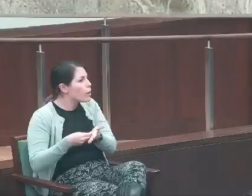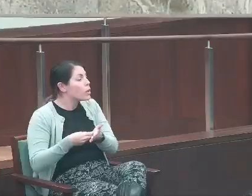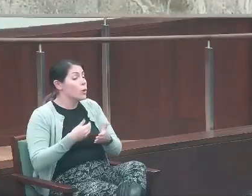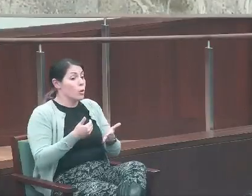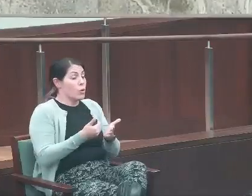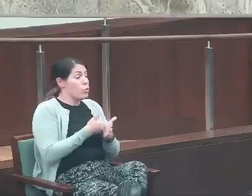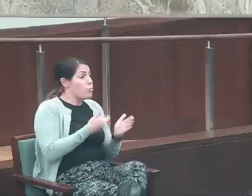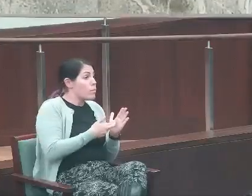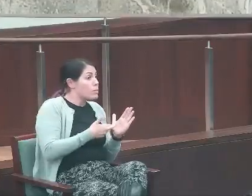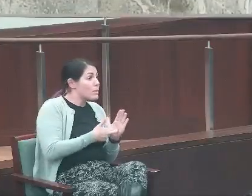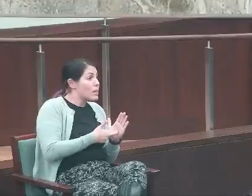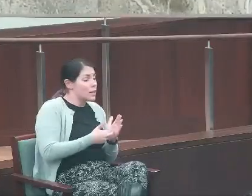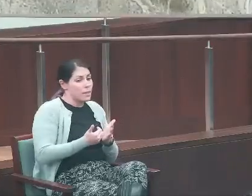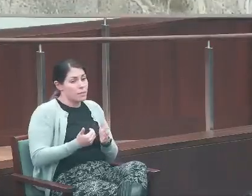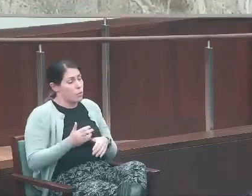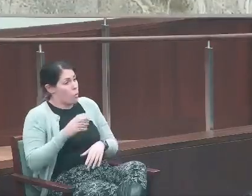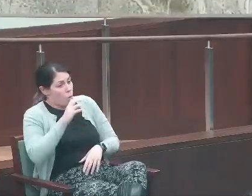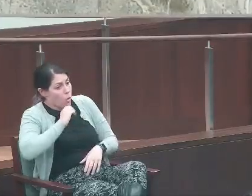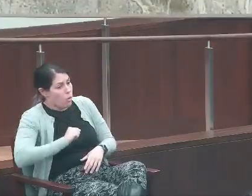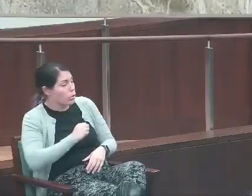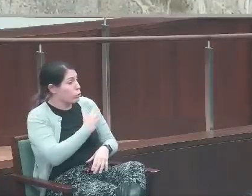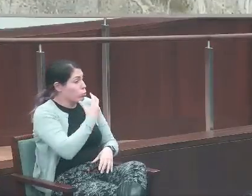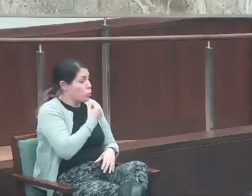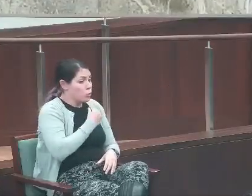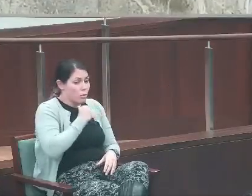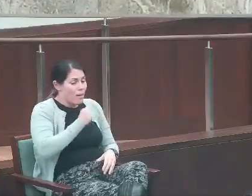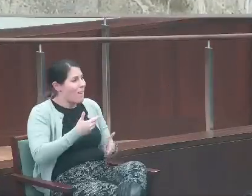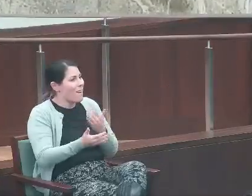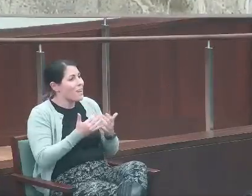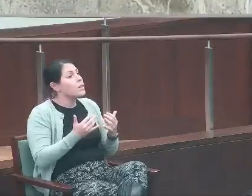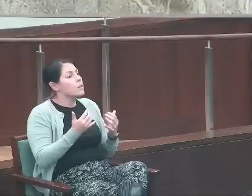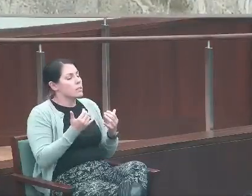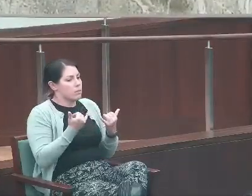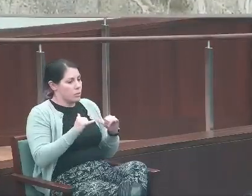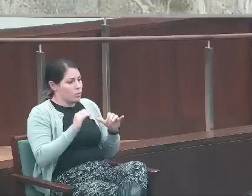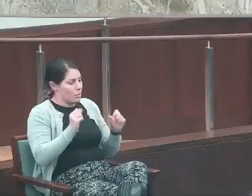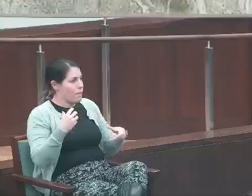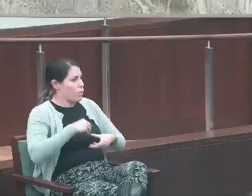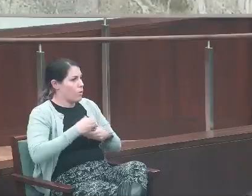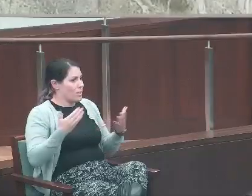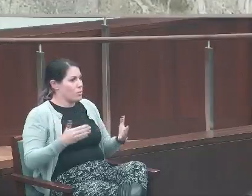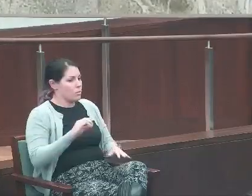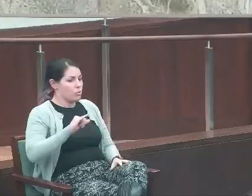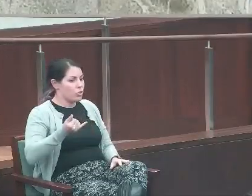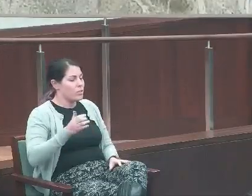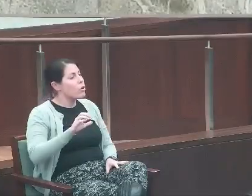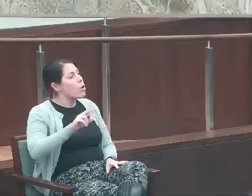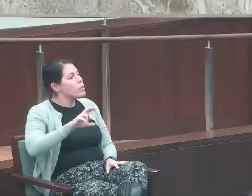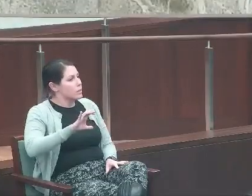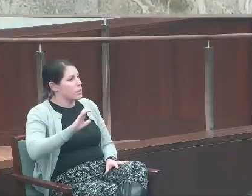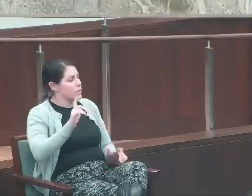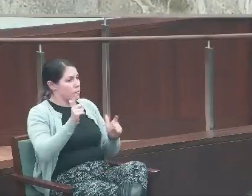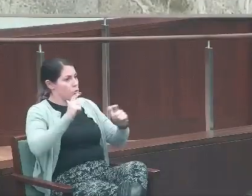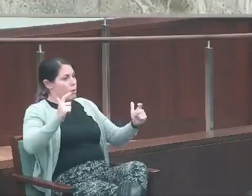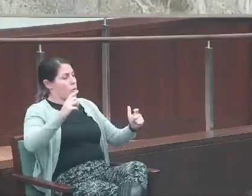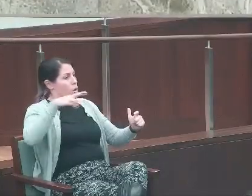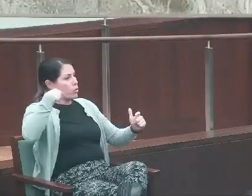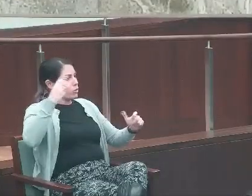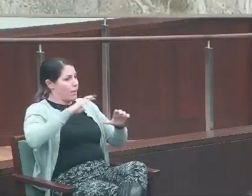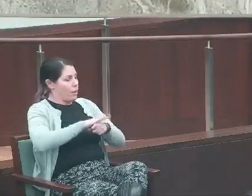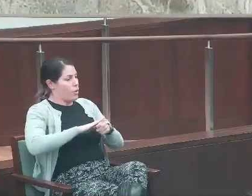Representative Assembly, Jewish or not, there is a place for you at the JCRC of Greater Washington. We want you